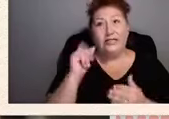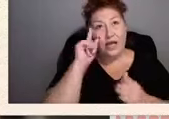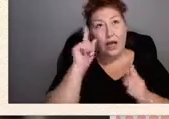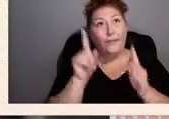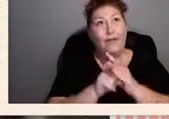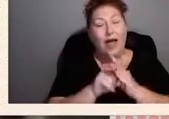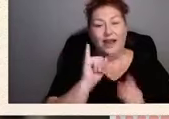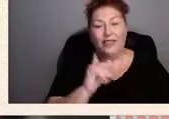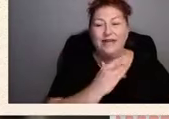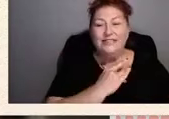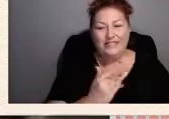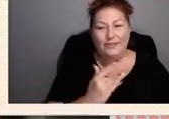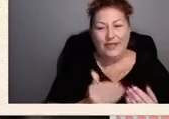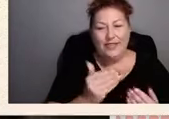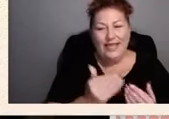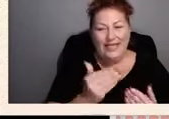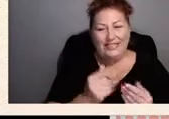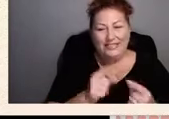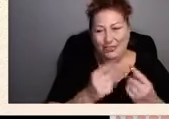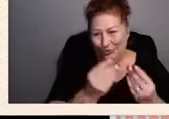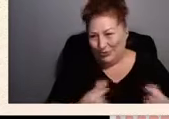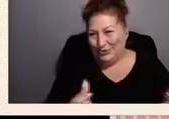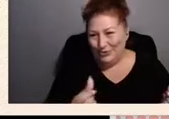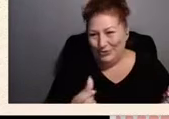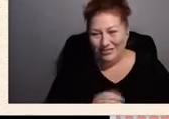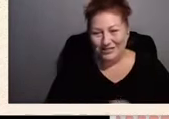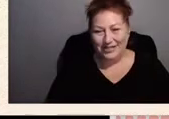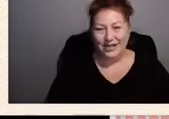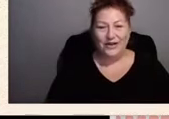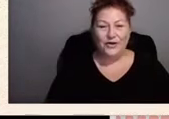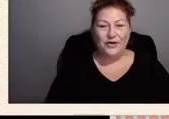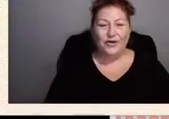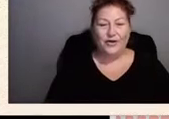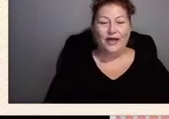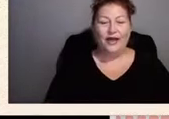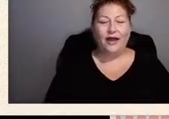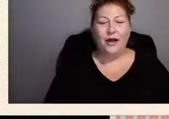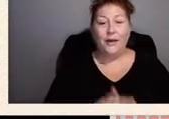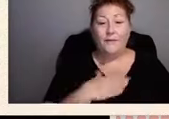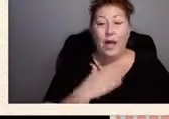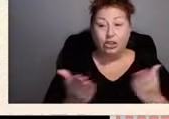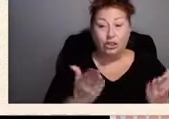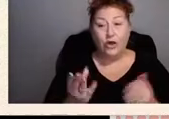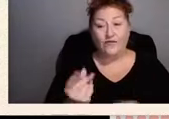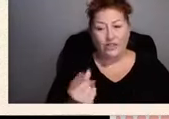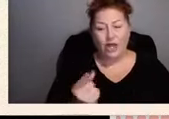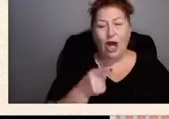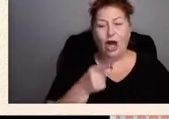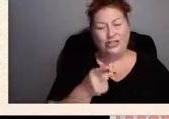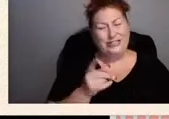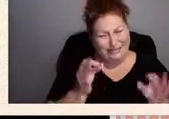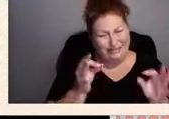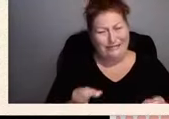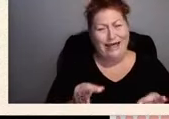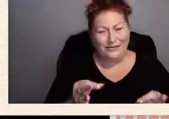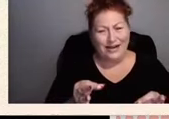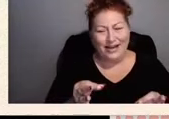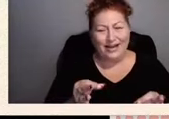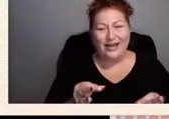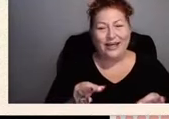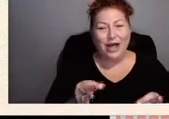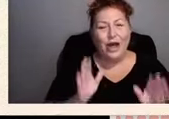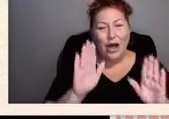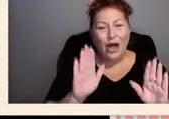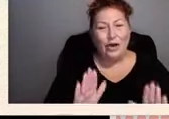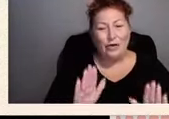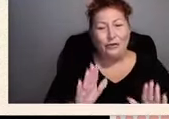the easiest solutions. My service dog is she's definitely a great new creative